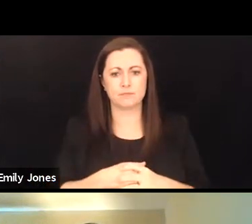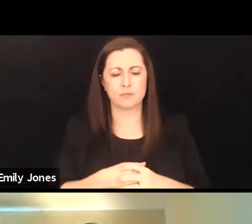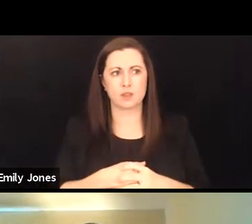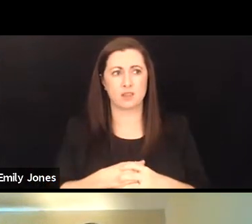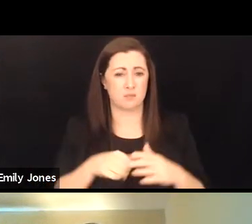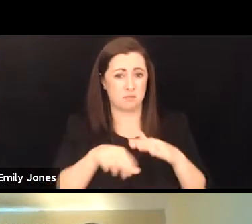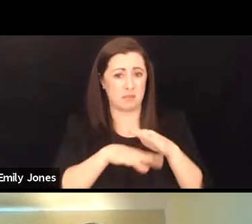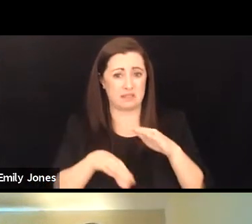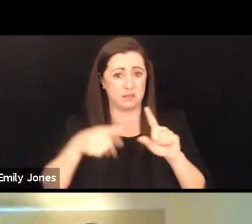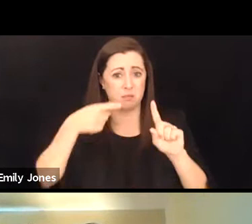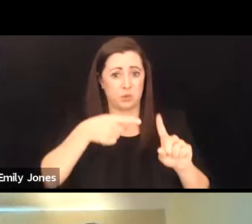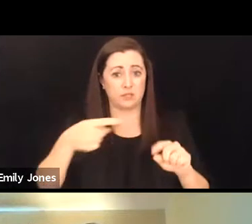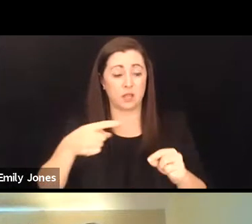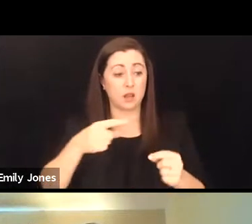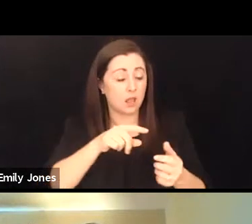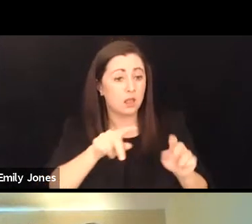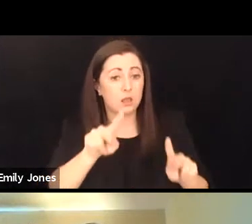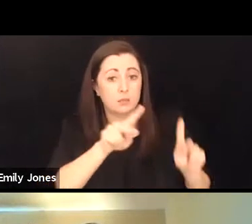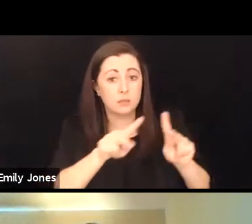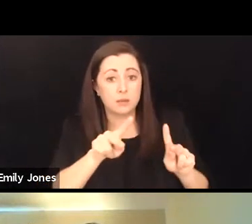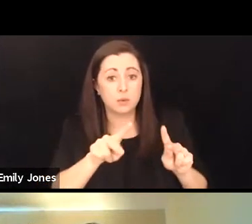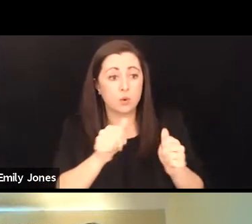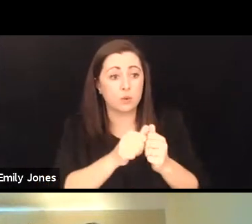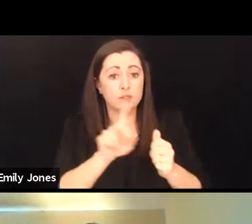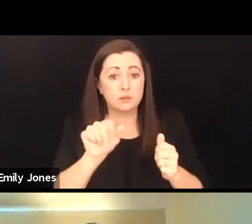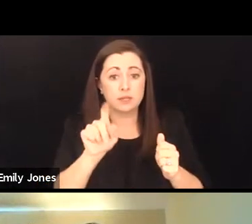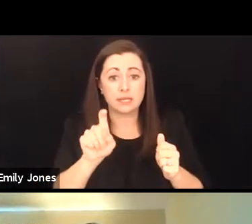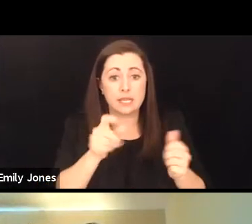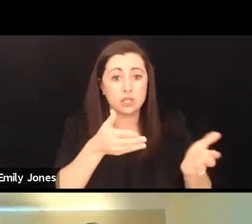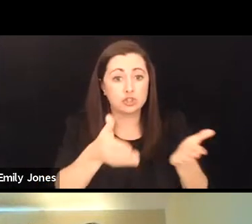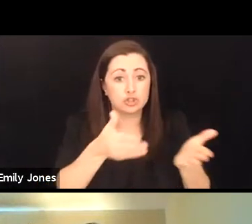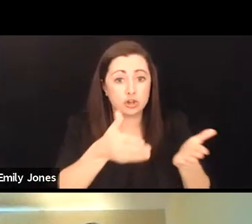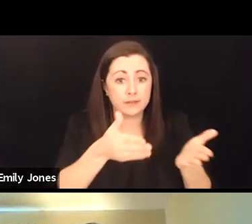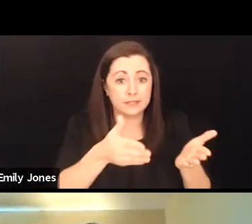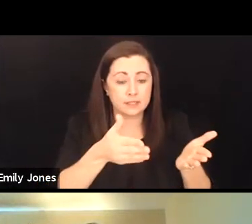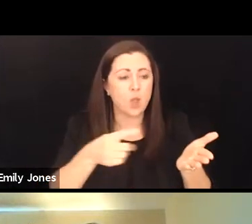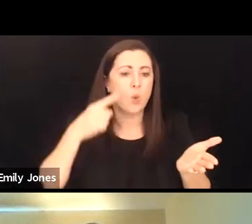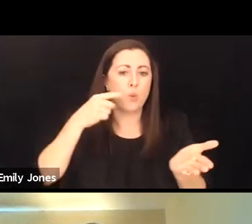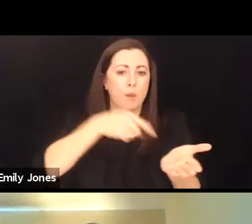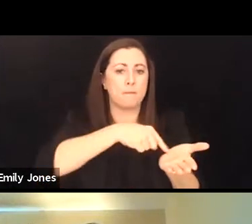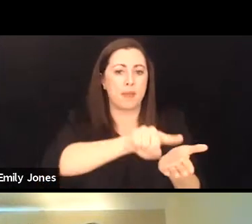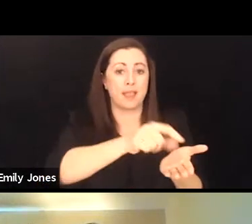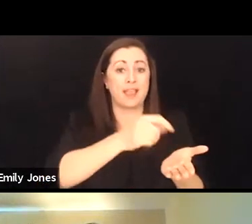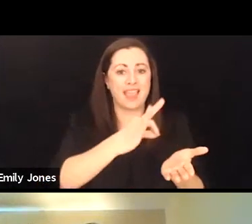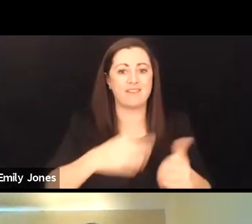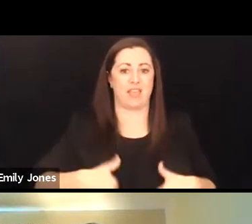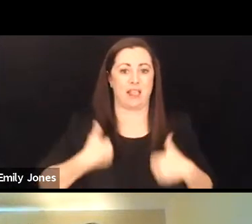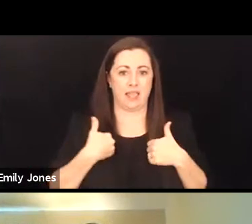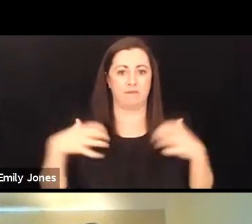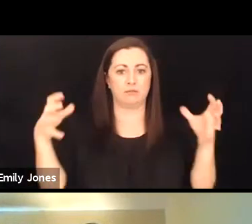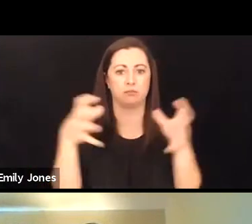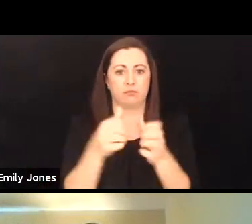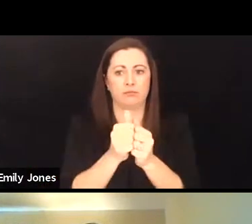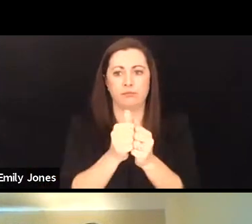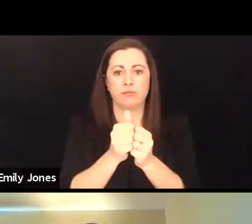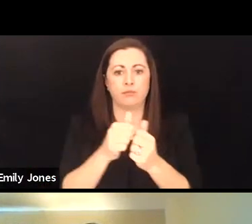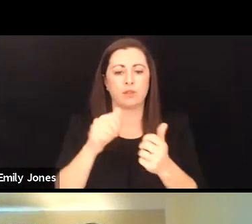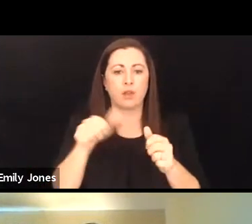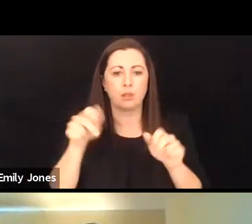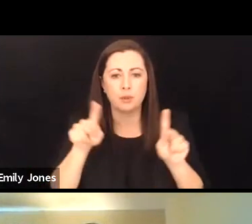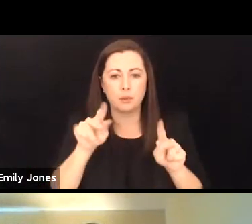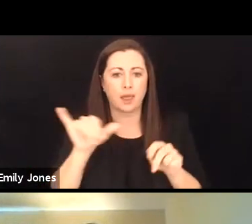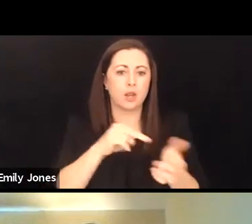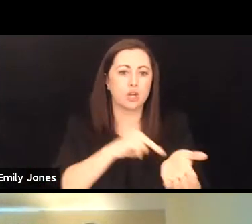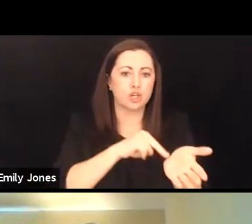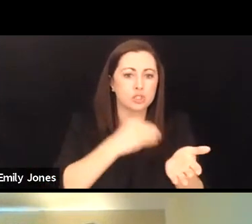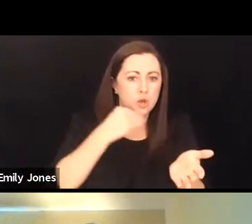the services people with disabilities needs if they live in a congregate setting like a nursing home. But if you want to live at